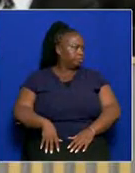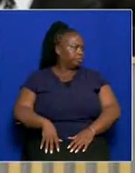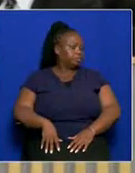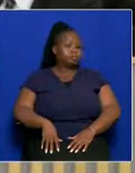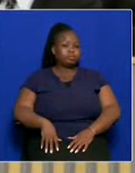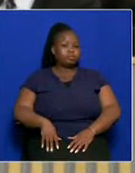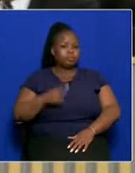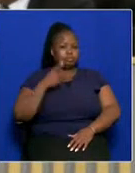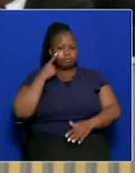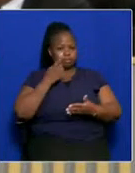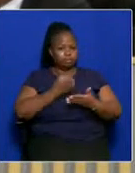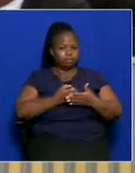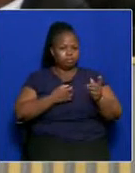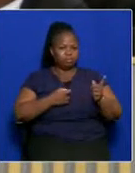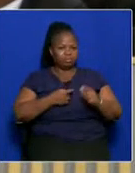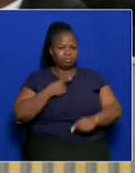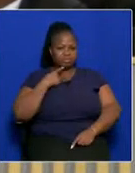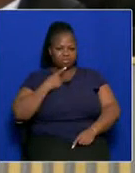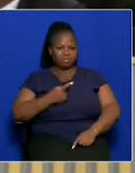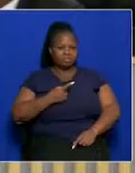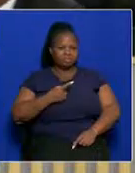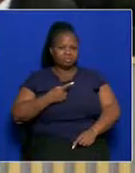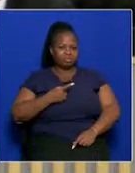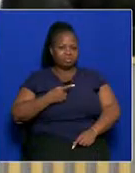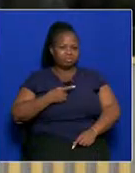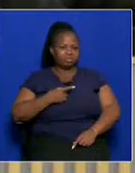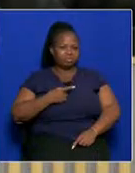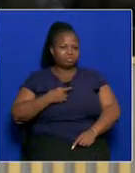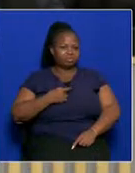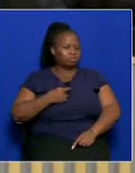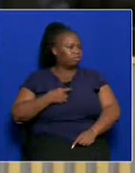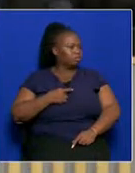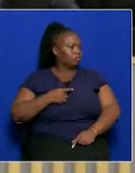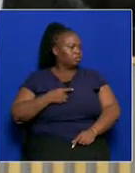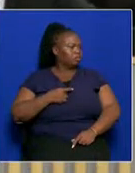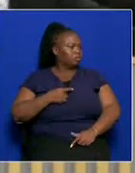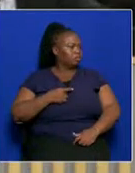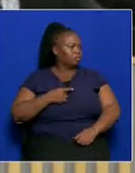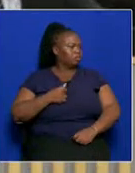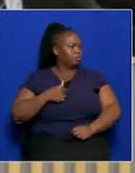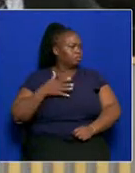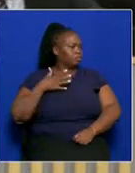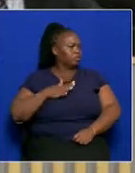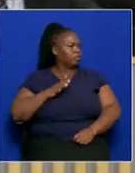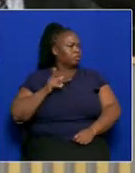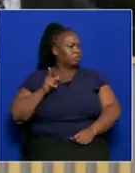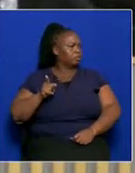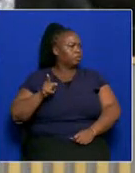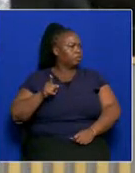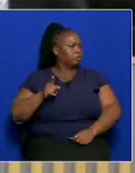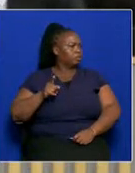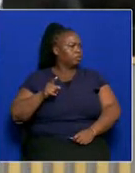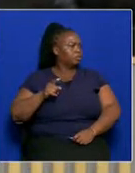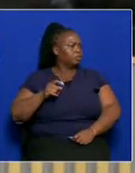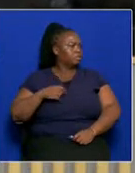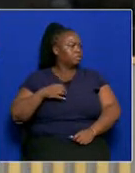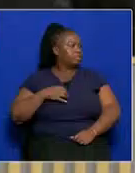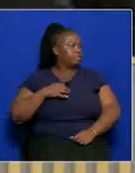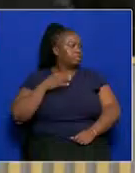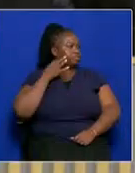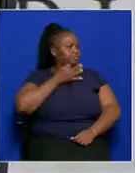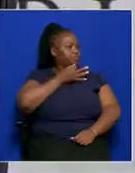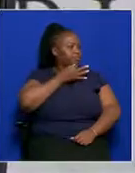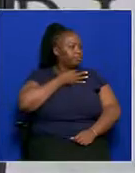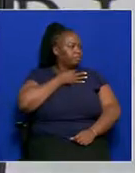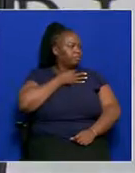nuisance. You're just telling him there's that nuisance, and I want to explore that further. That I said character, not no, nuisance. you use the